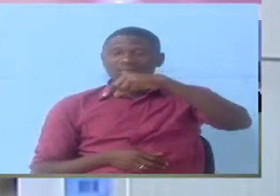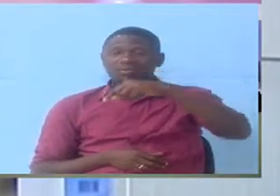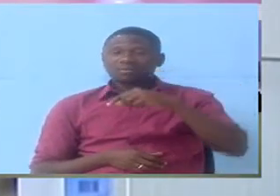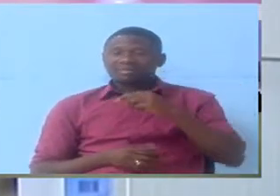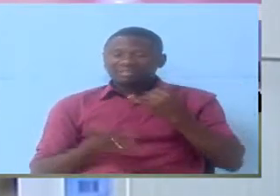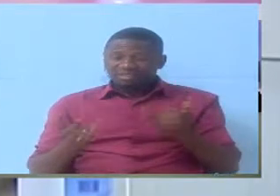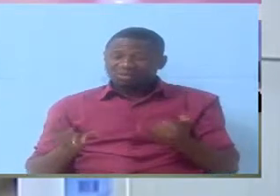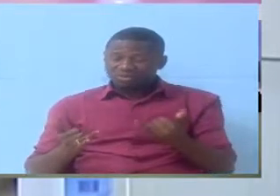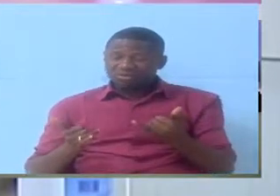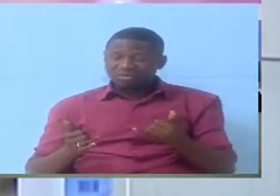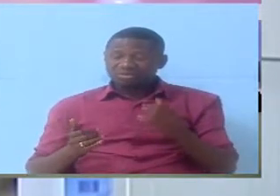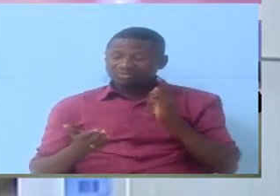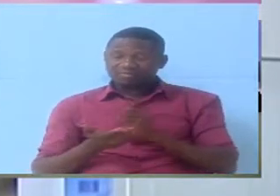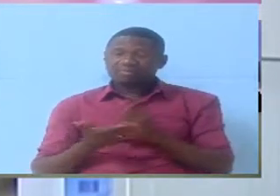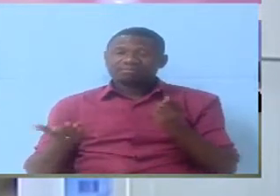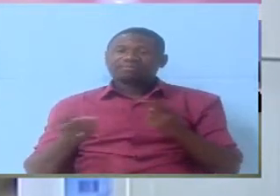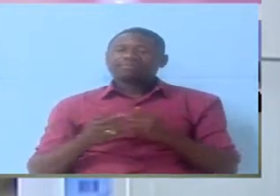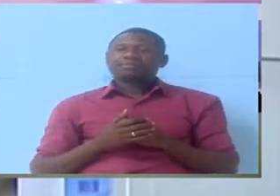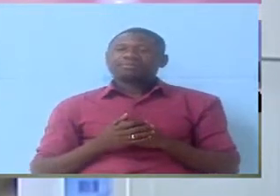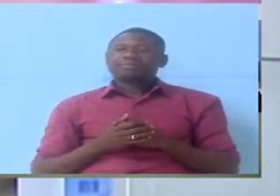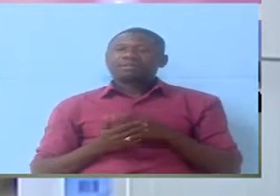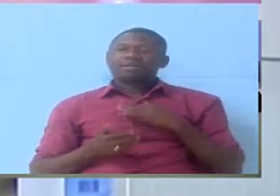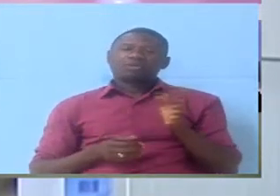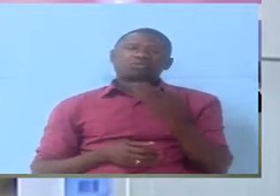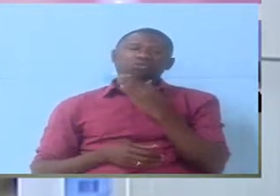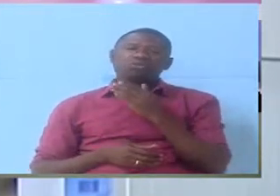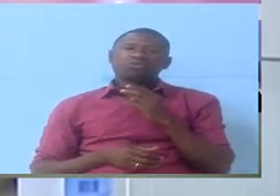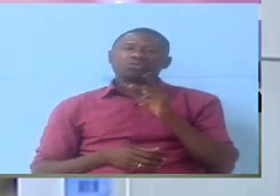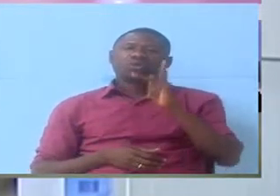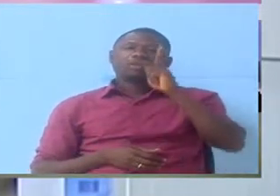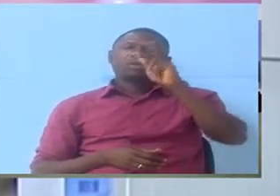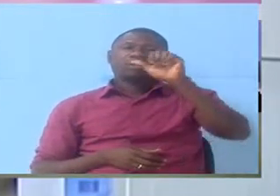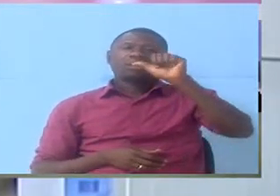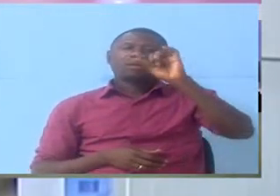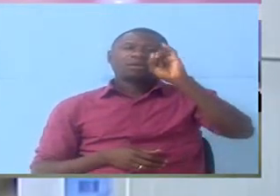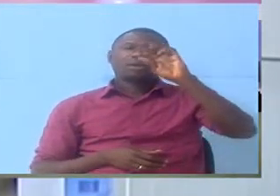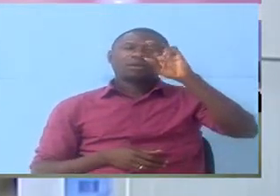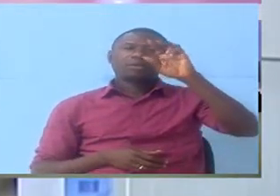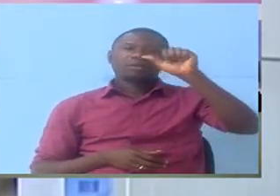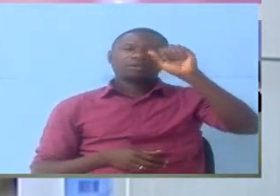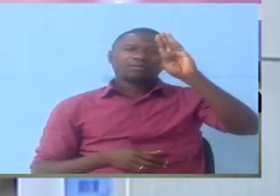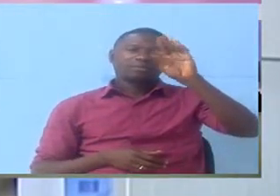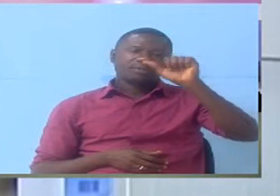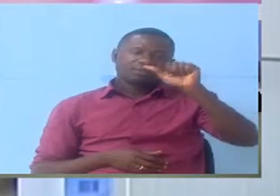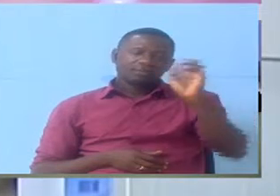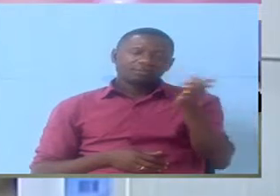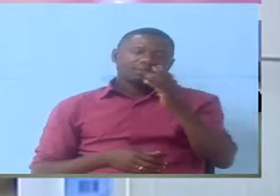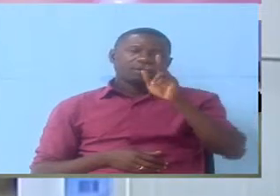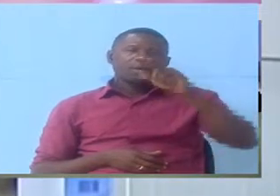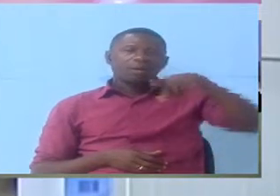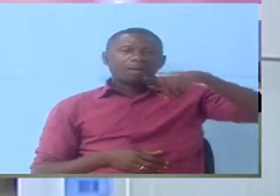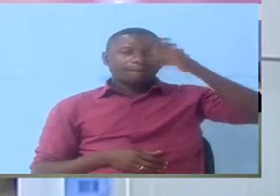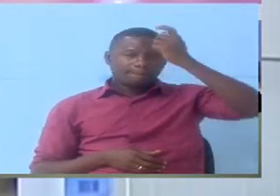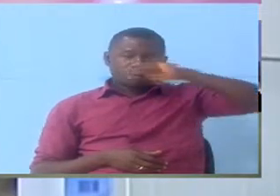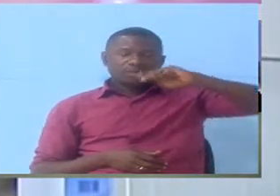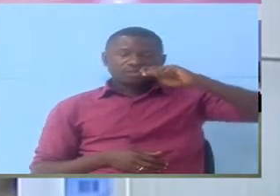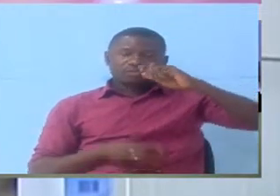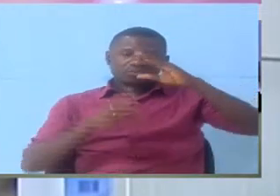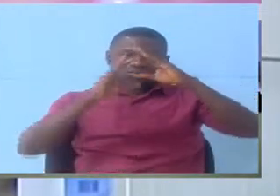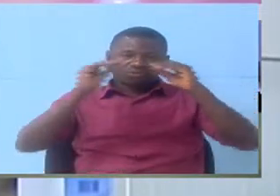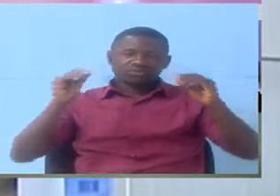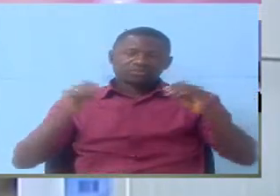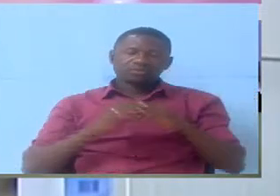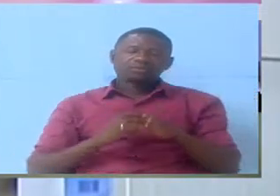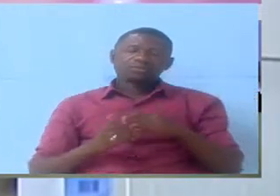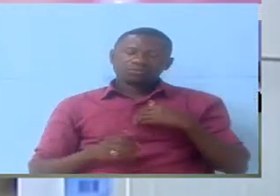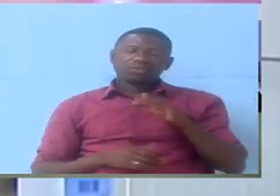With immediate effect. Sign. And go to Kairaba Police. So he said to me, call the MTO,